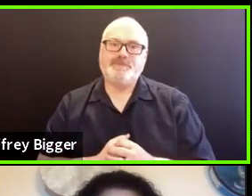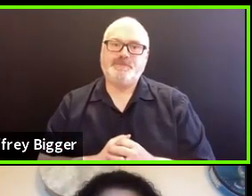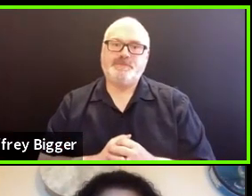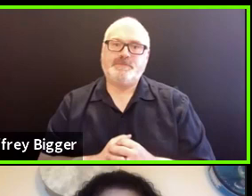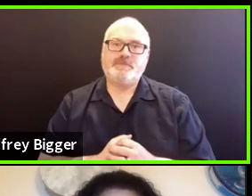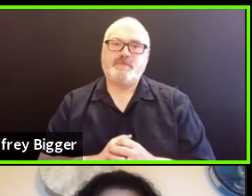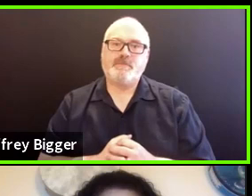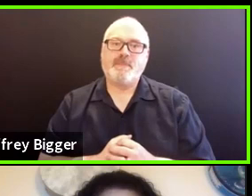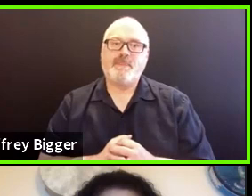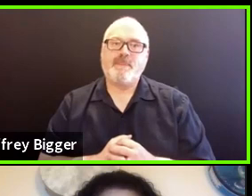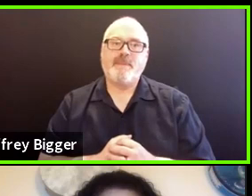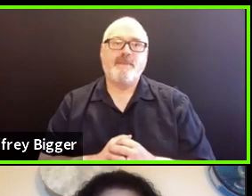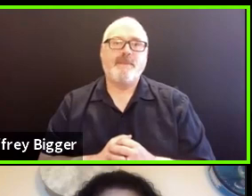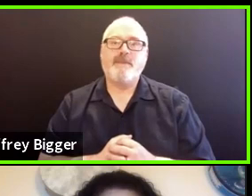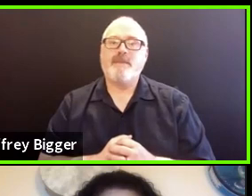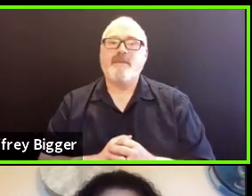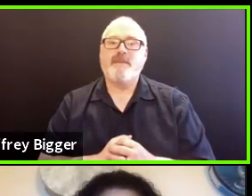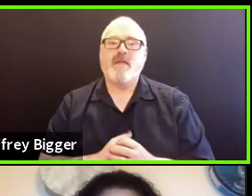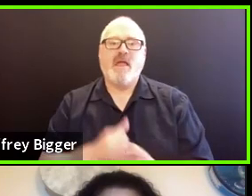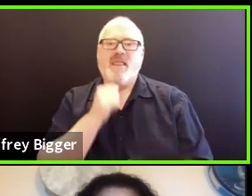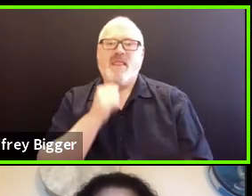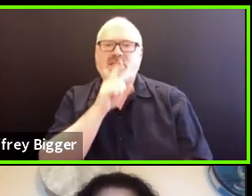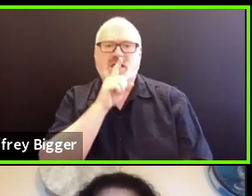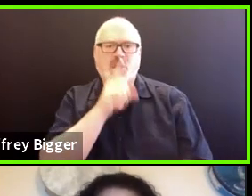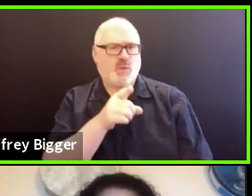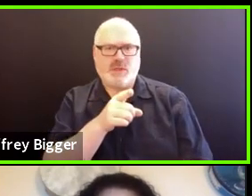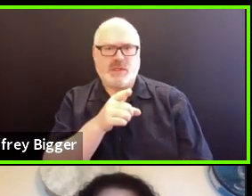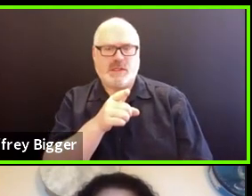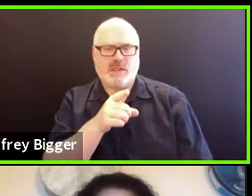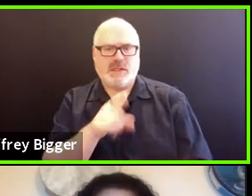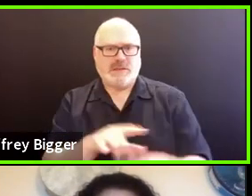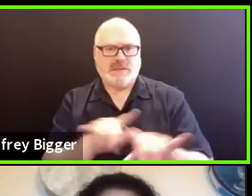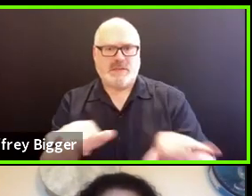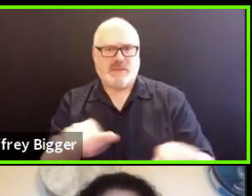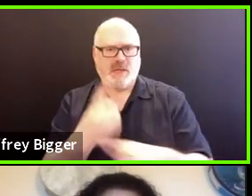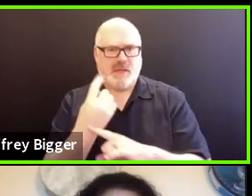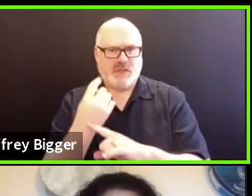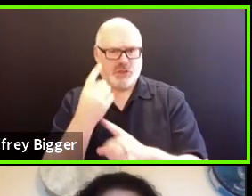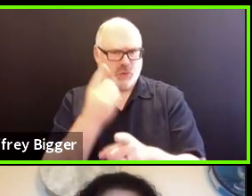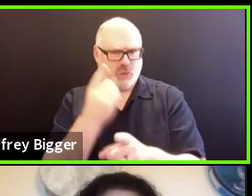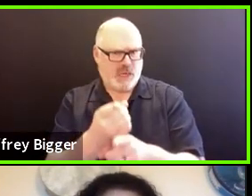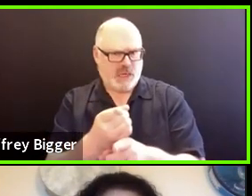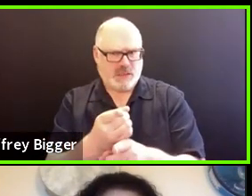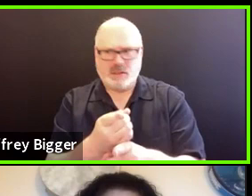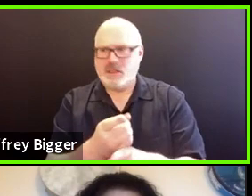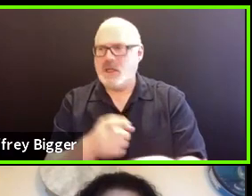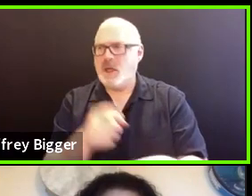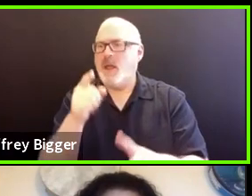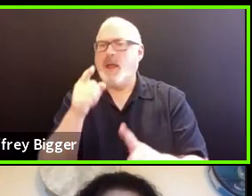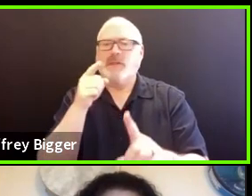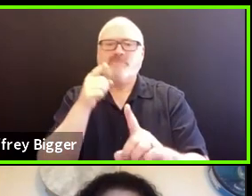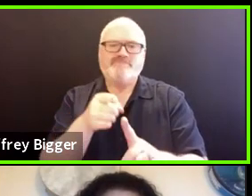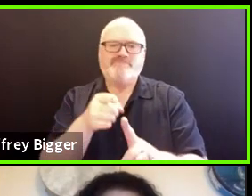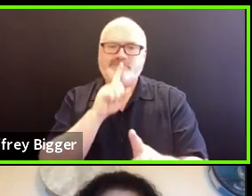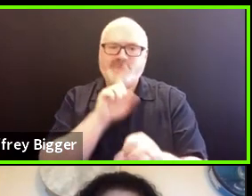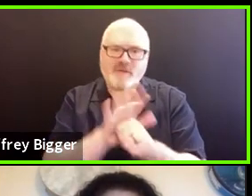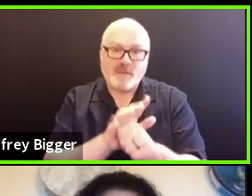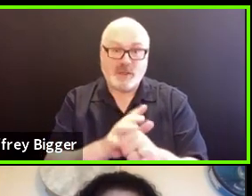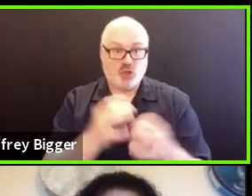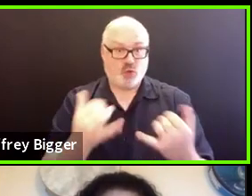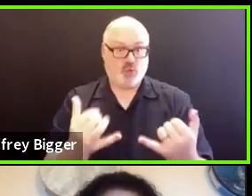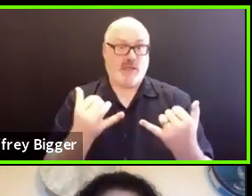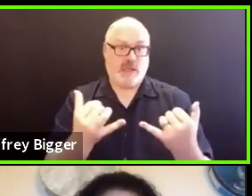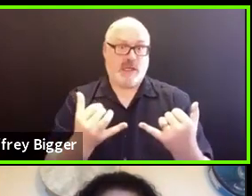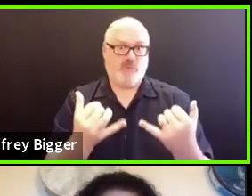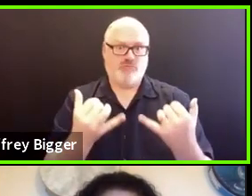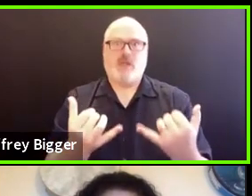And that's not really a point in time. Point in time confirmations as of today, right